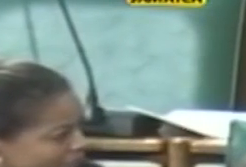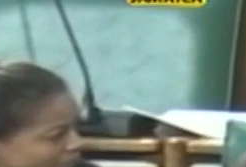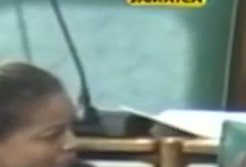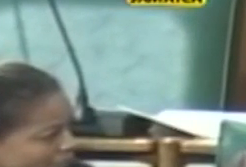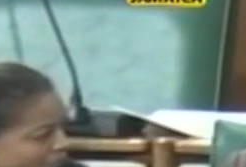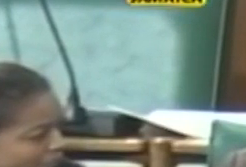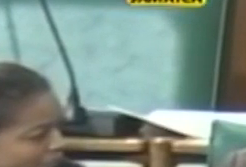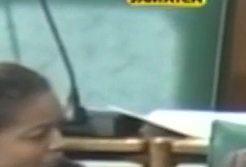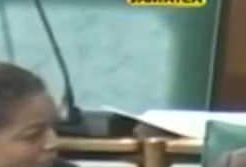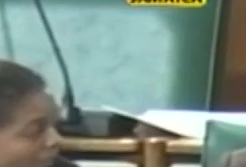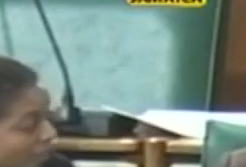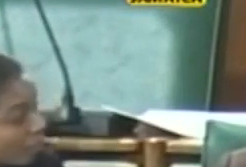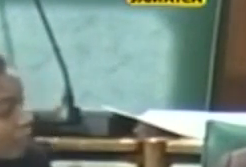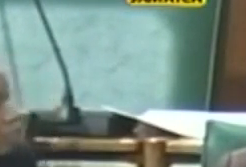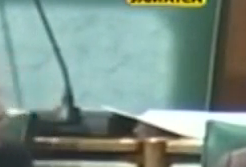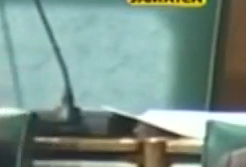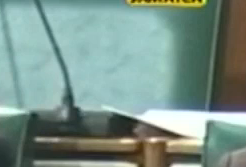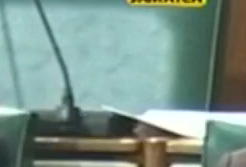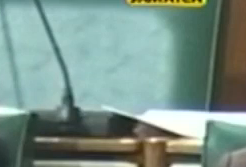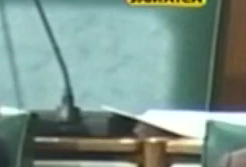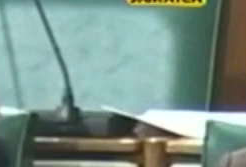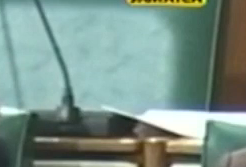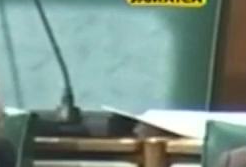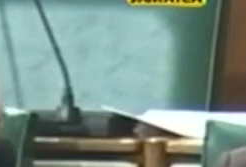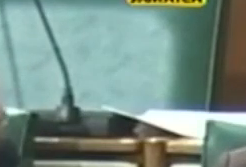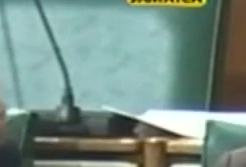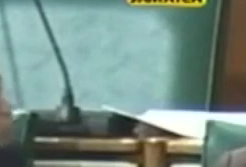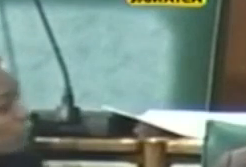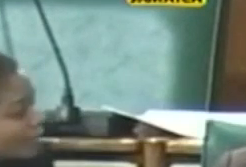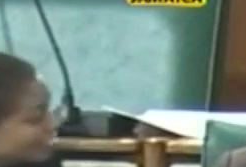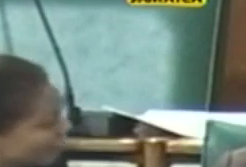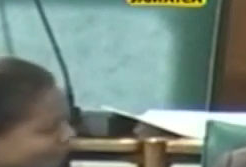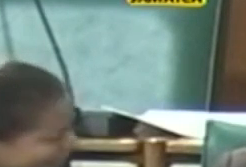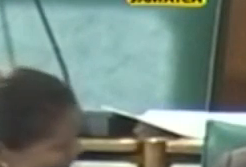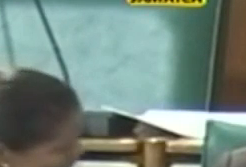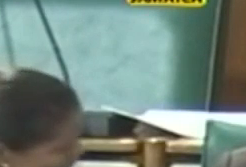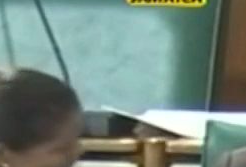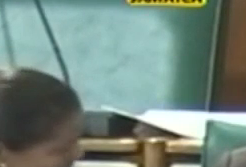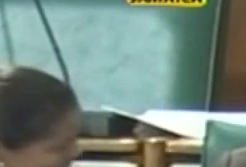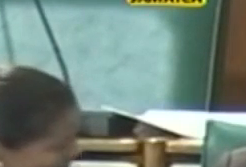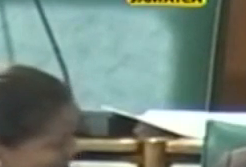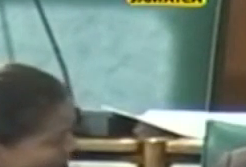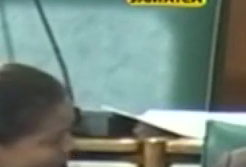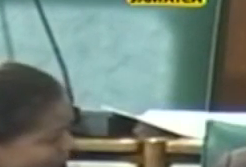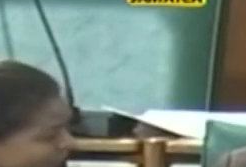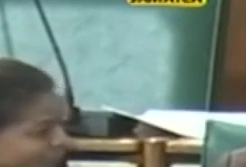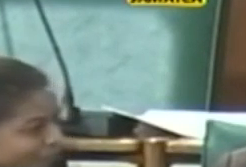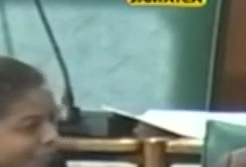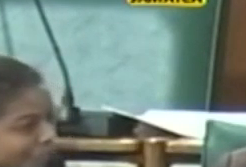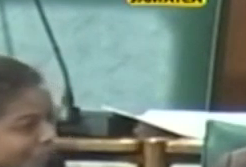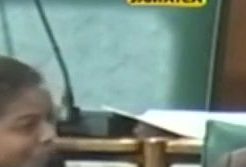No, I'm advising him what is going to be done. That's usually where we do it. No, man.